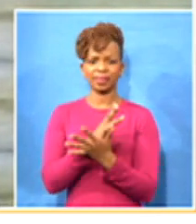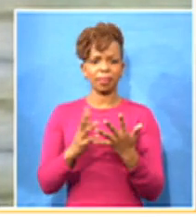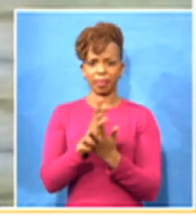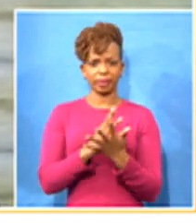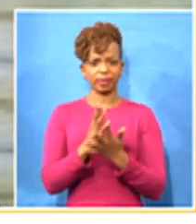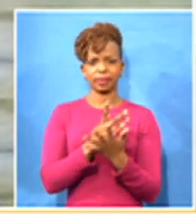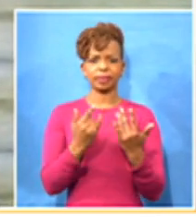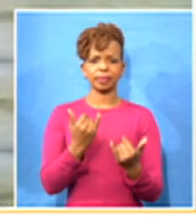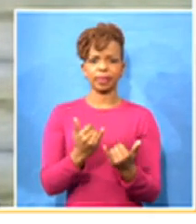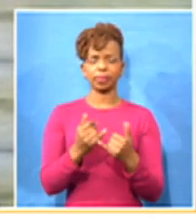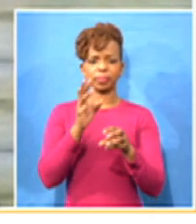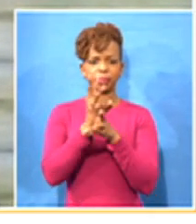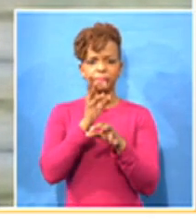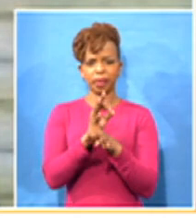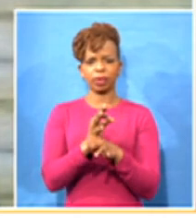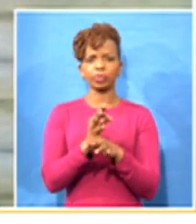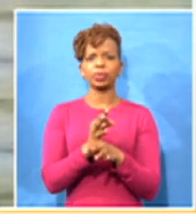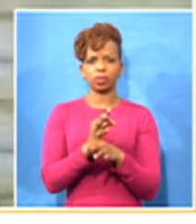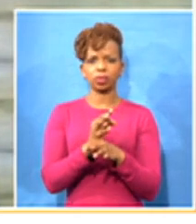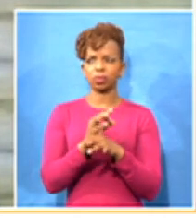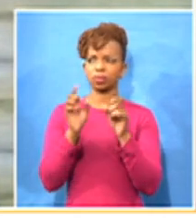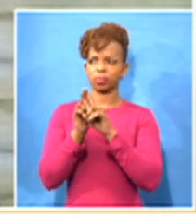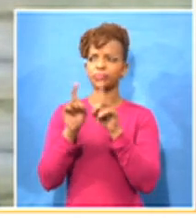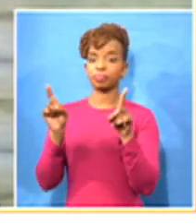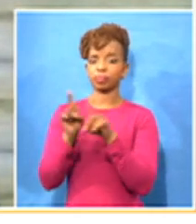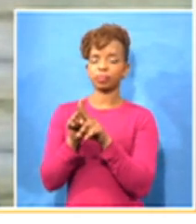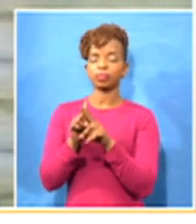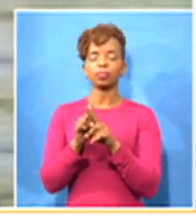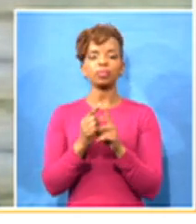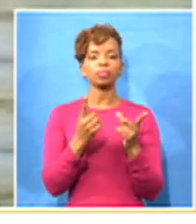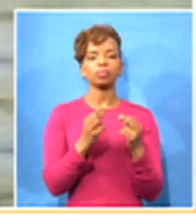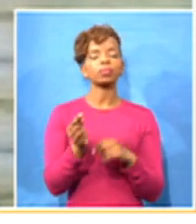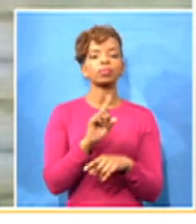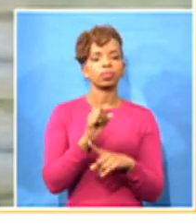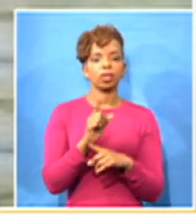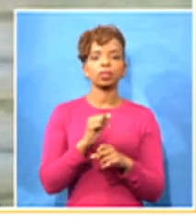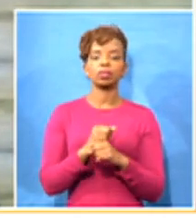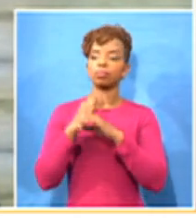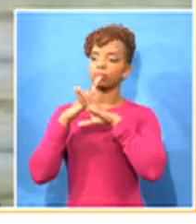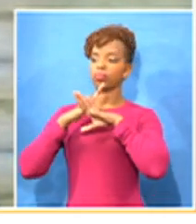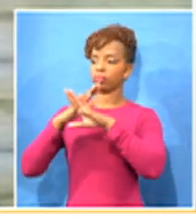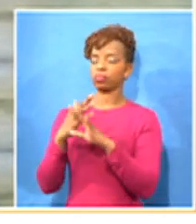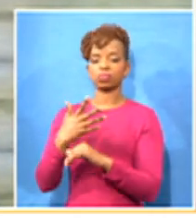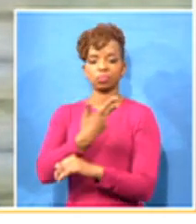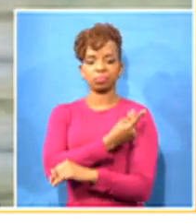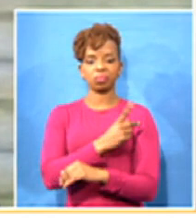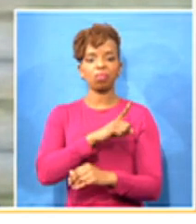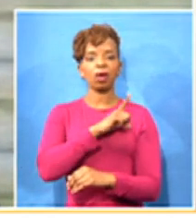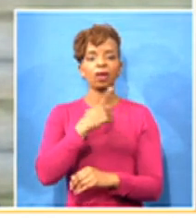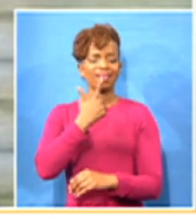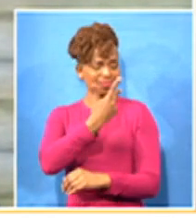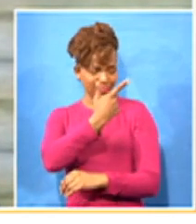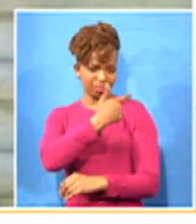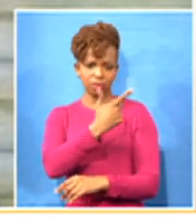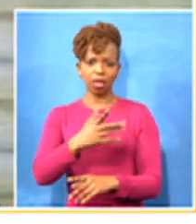have been having of late. There are, of course, the anti-vaxxers who say that vaccines actually cause disease and harm